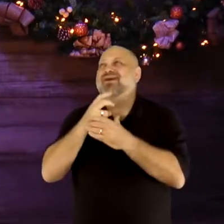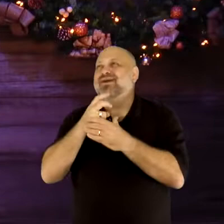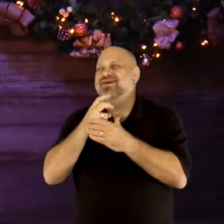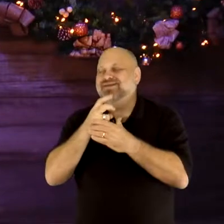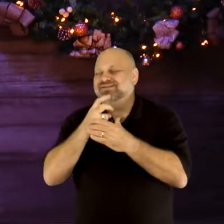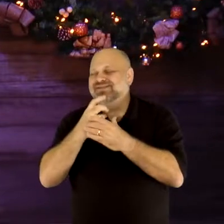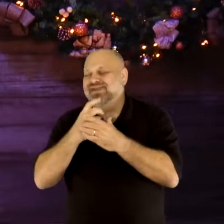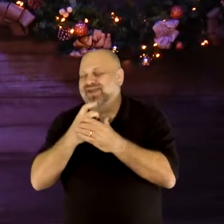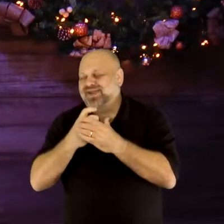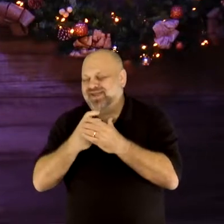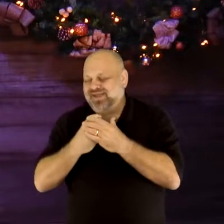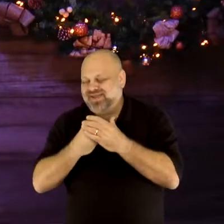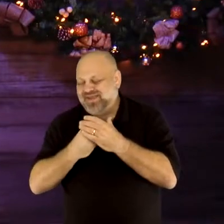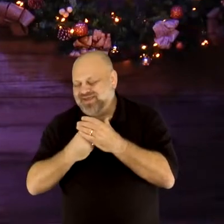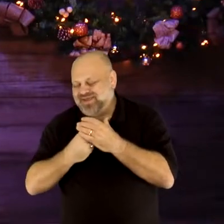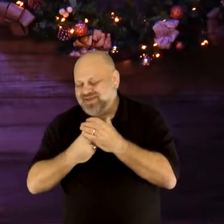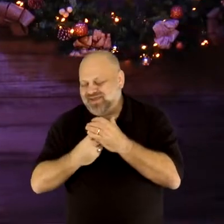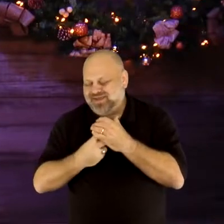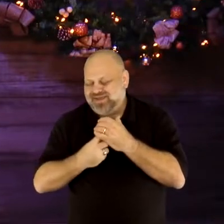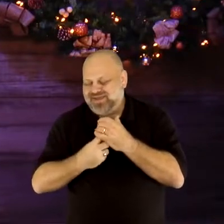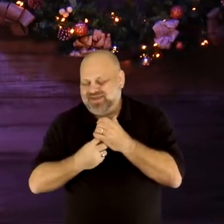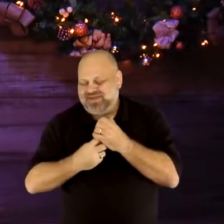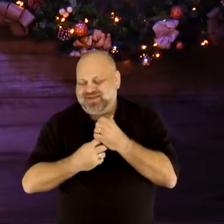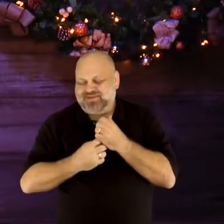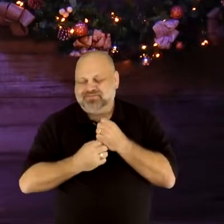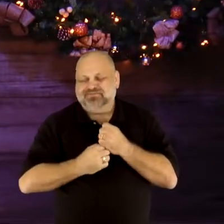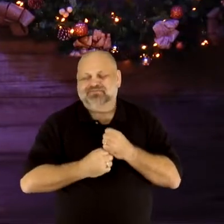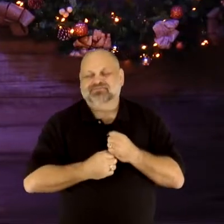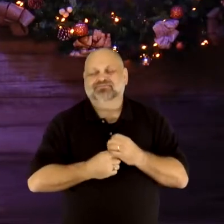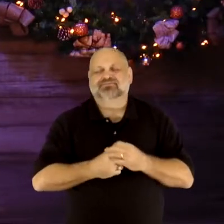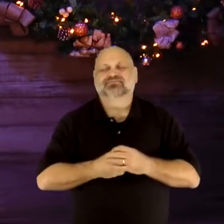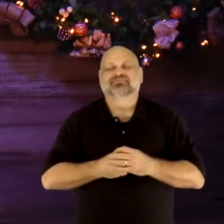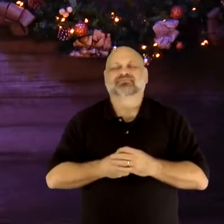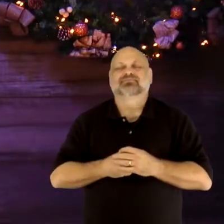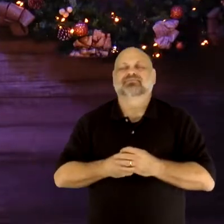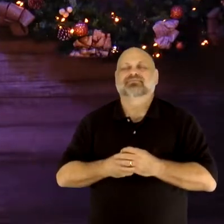we're all sinking.